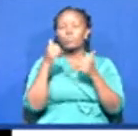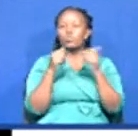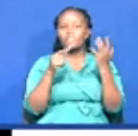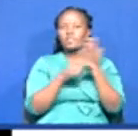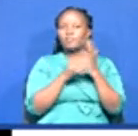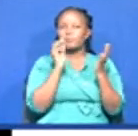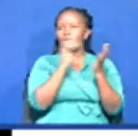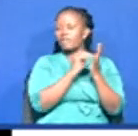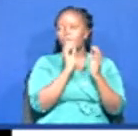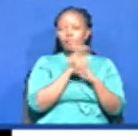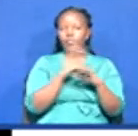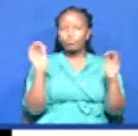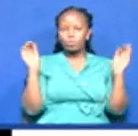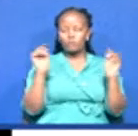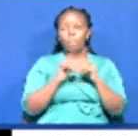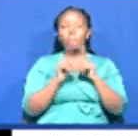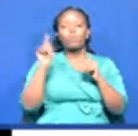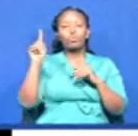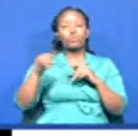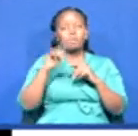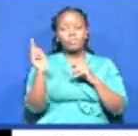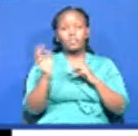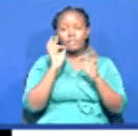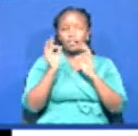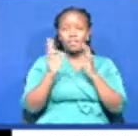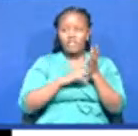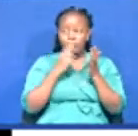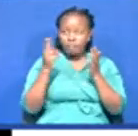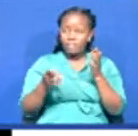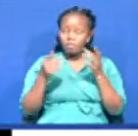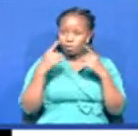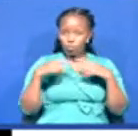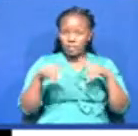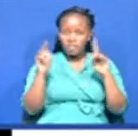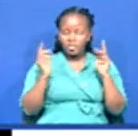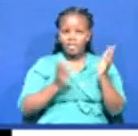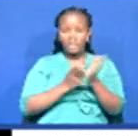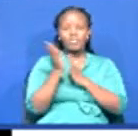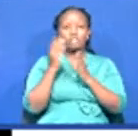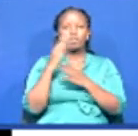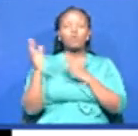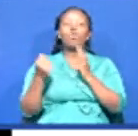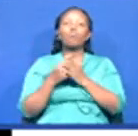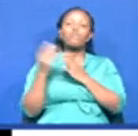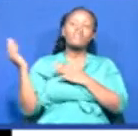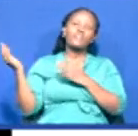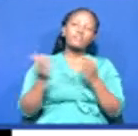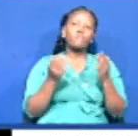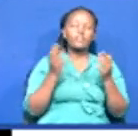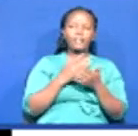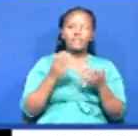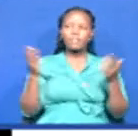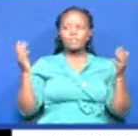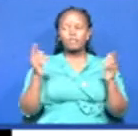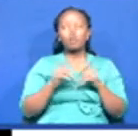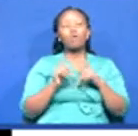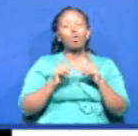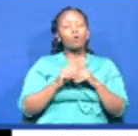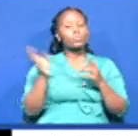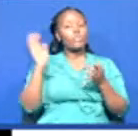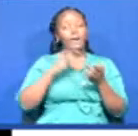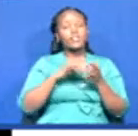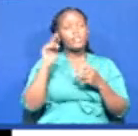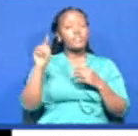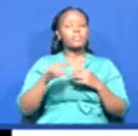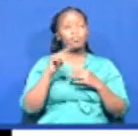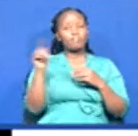fail to declare the quantity or the intellectual property rights of imported goods. And M, it's also an offence to falsely declare